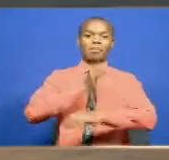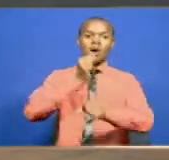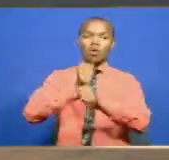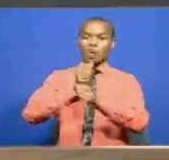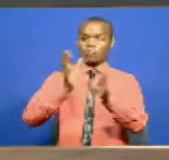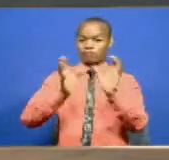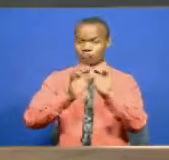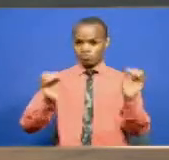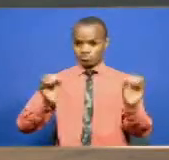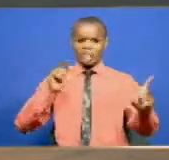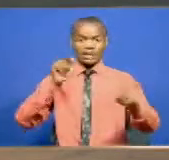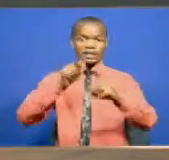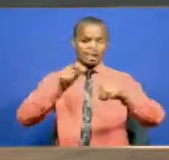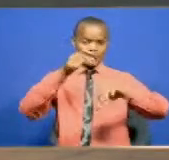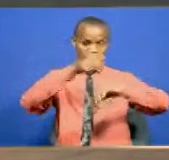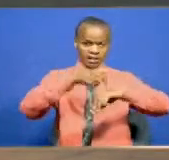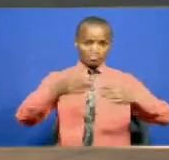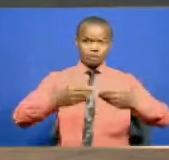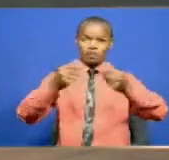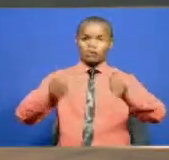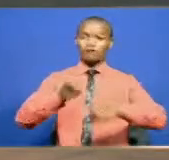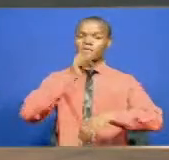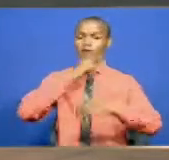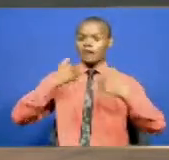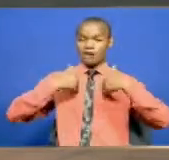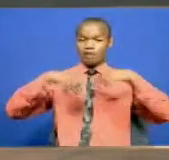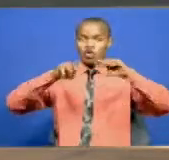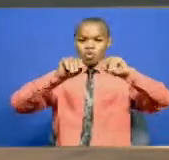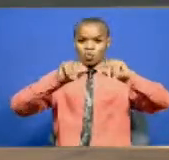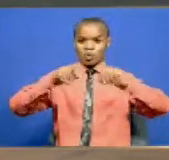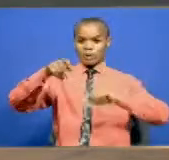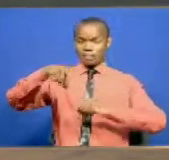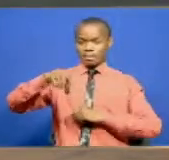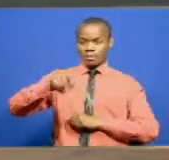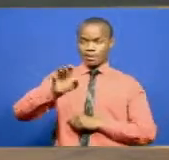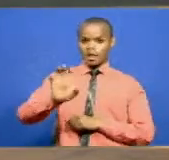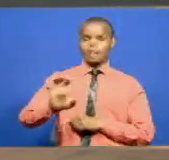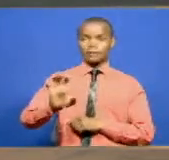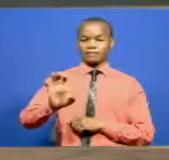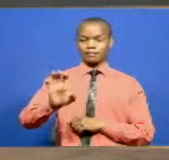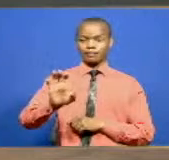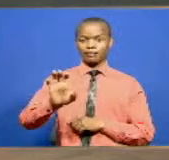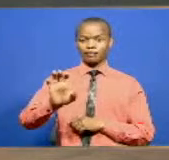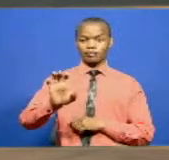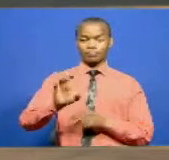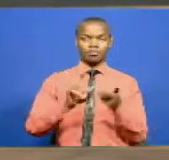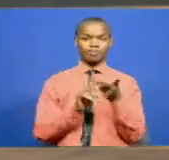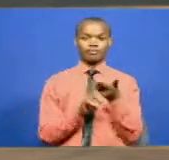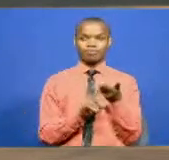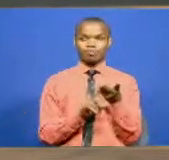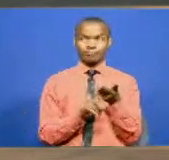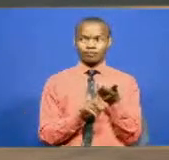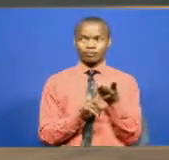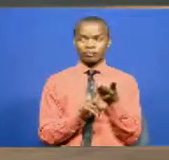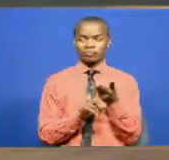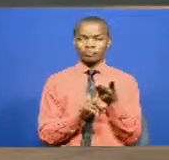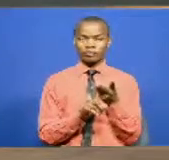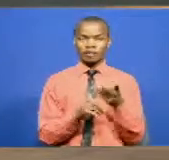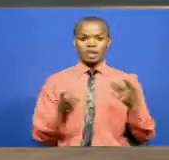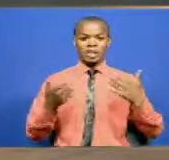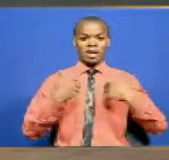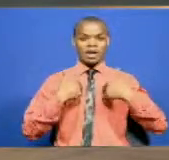until they have access to quality and adequate personal protective equipment and also provision of